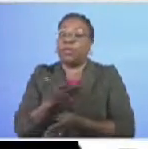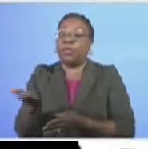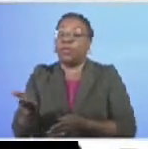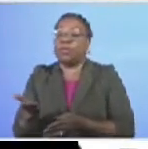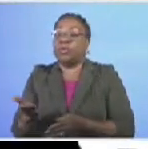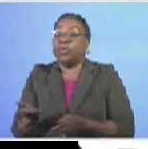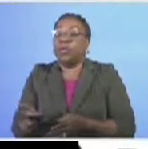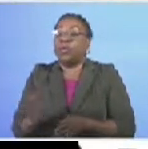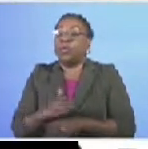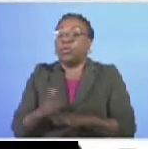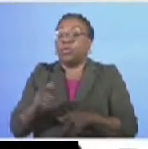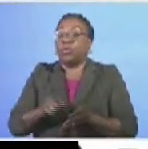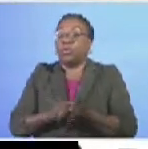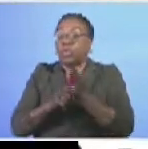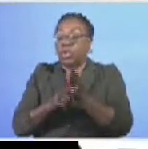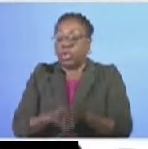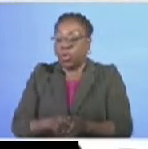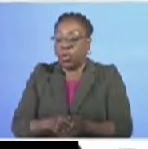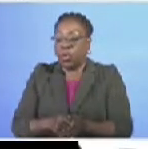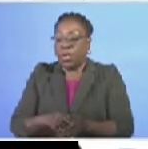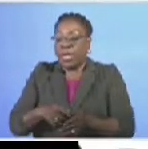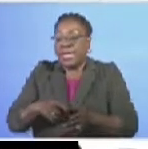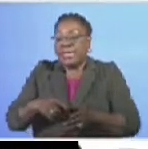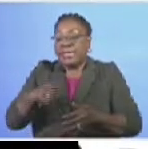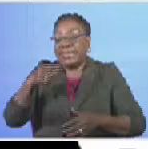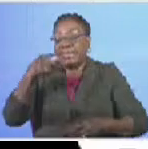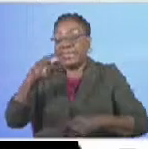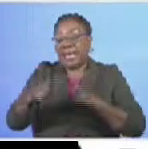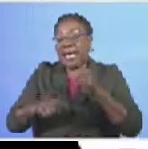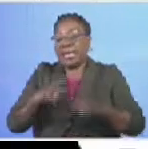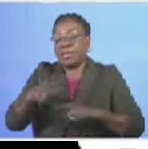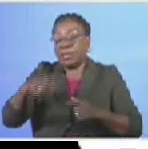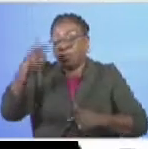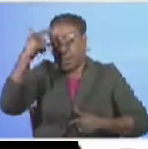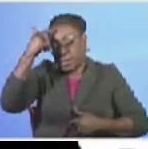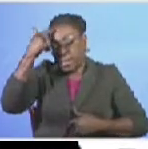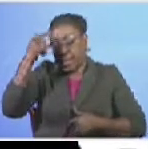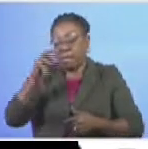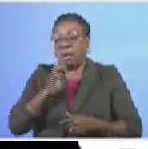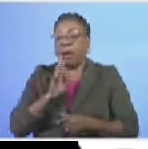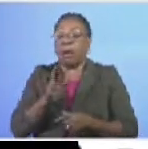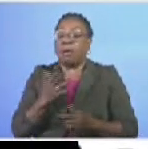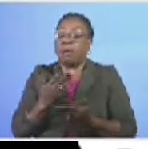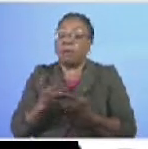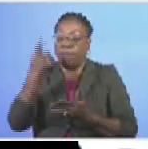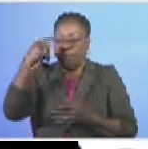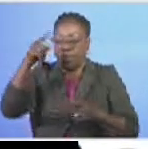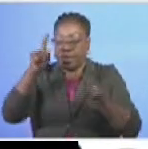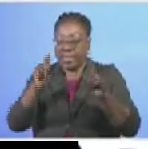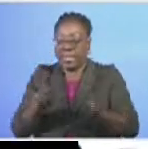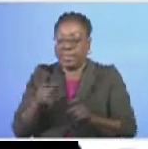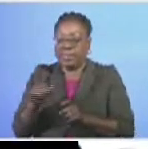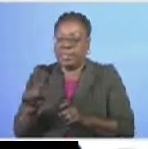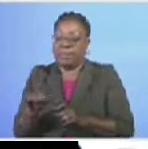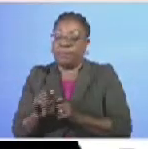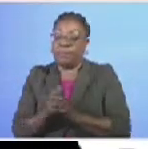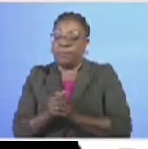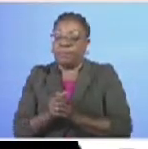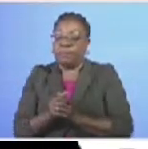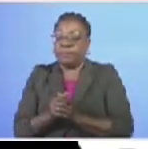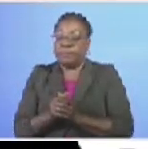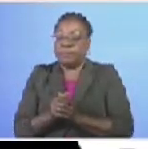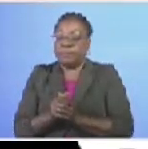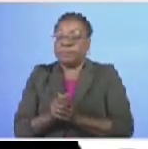symptomatic present for testing. Contacts of positive cases are tested only if they become